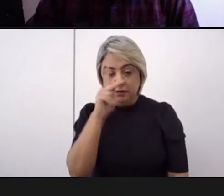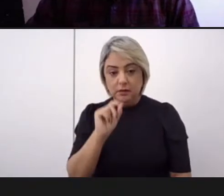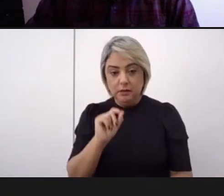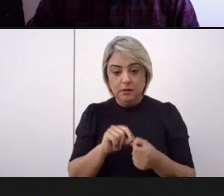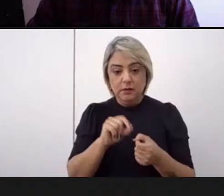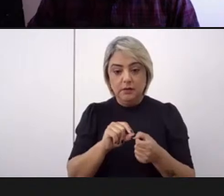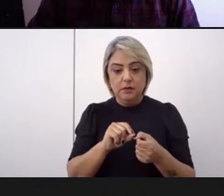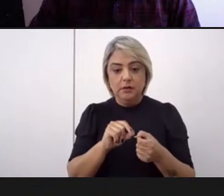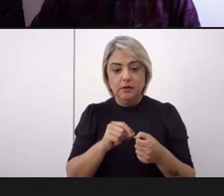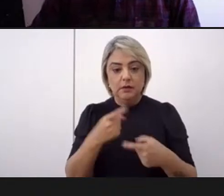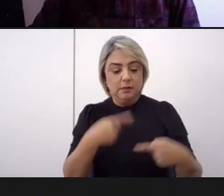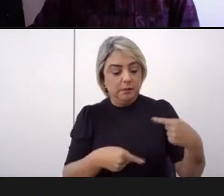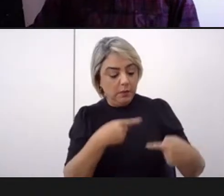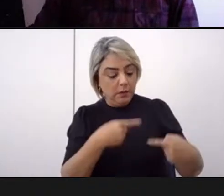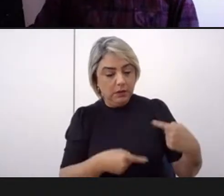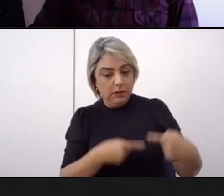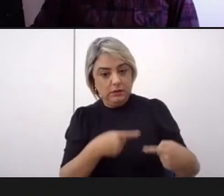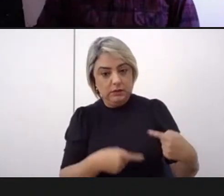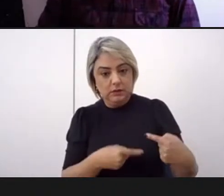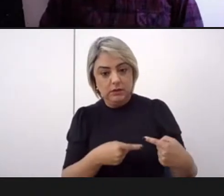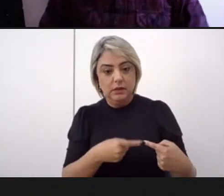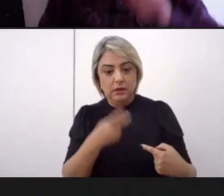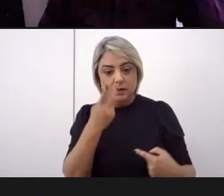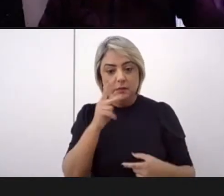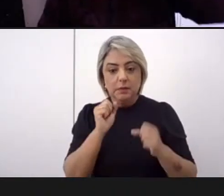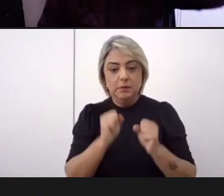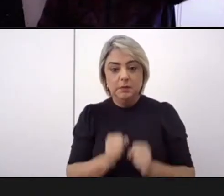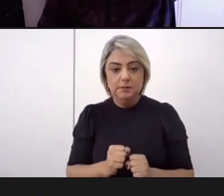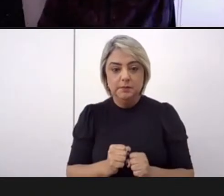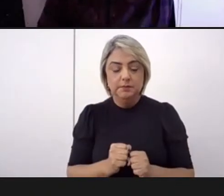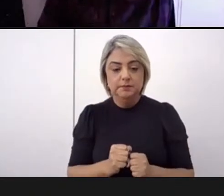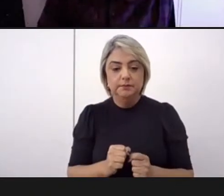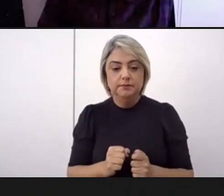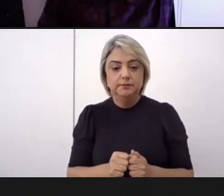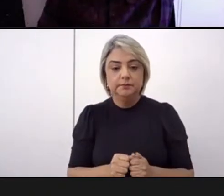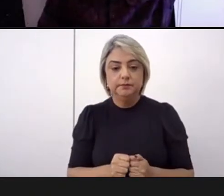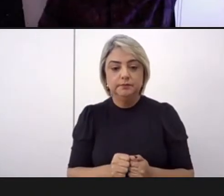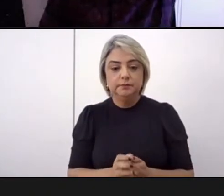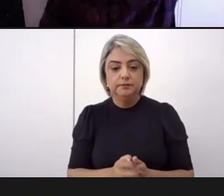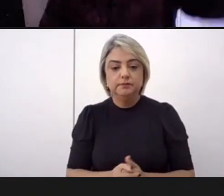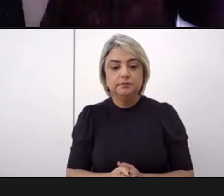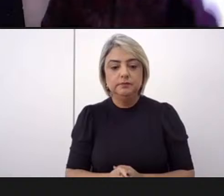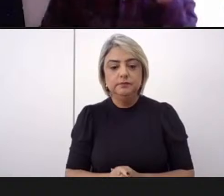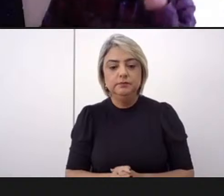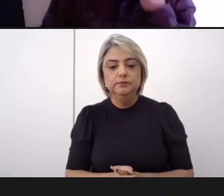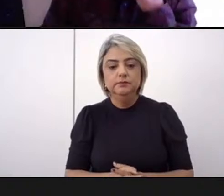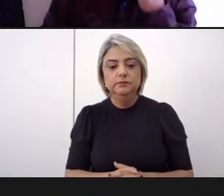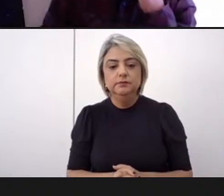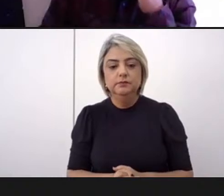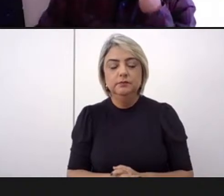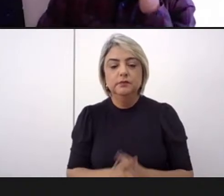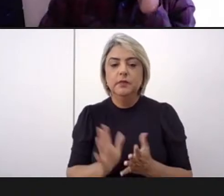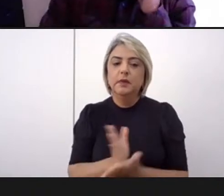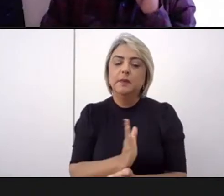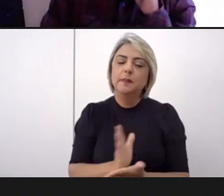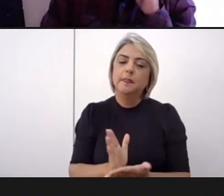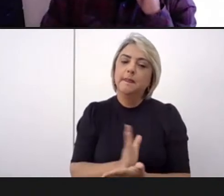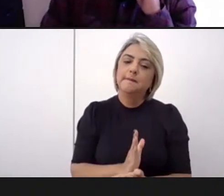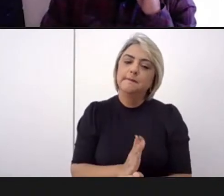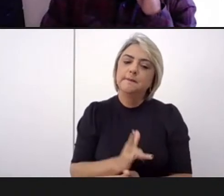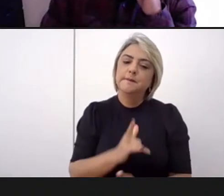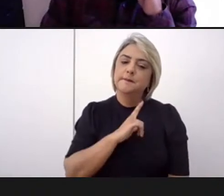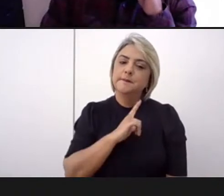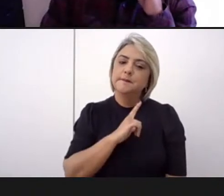judicial forums than through political forums. Maybe the reason is that in political